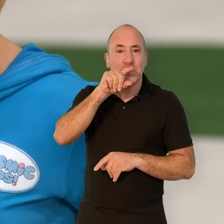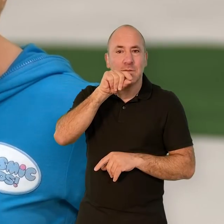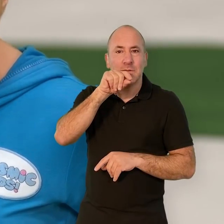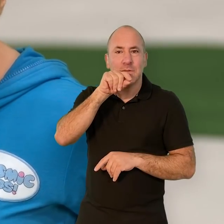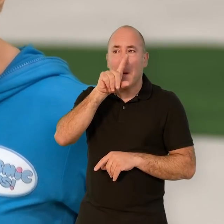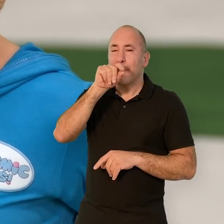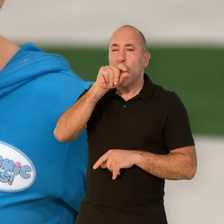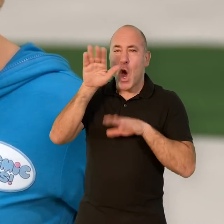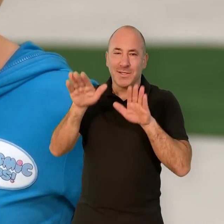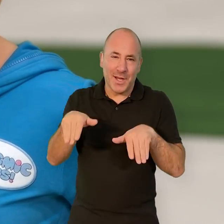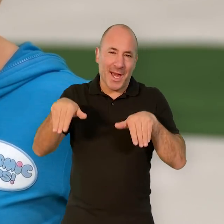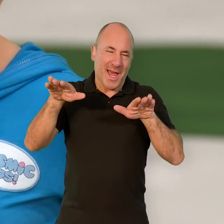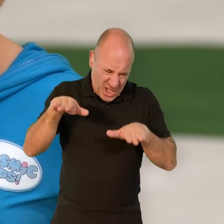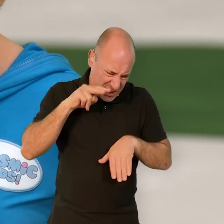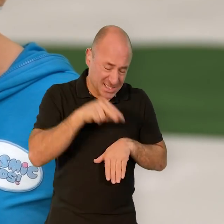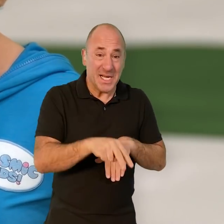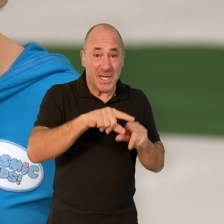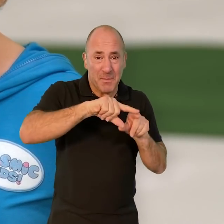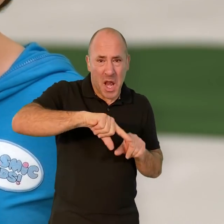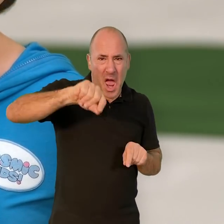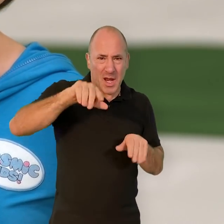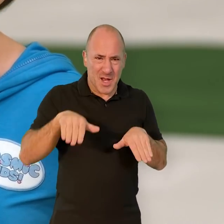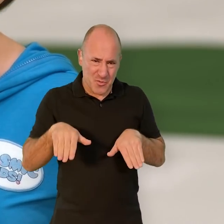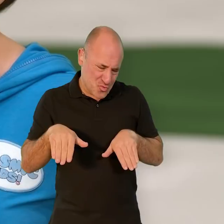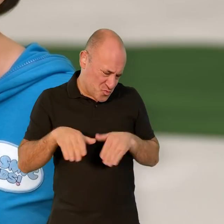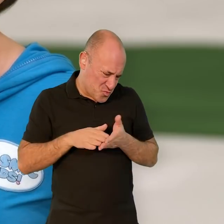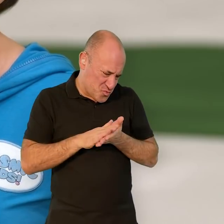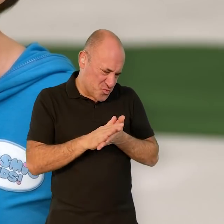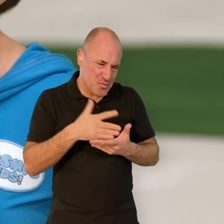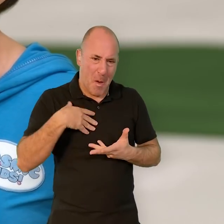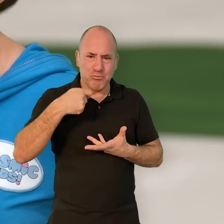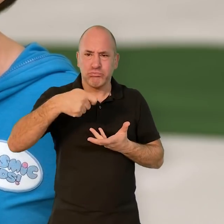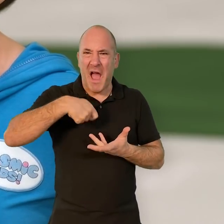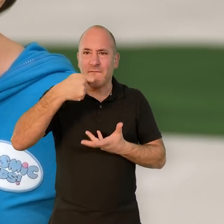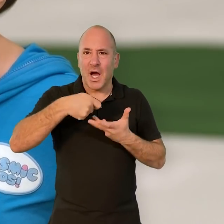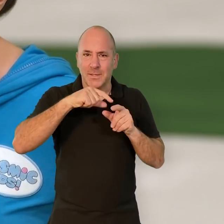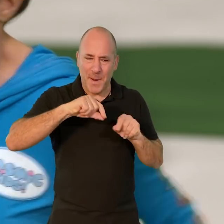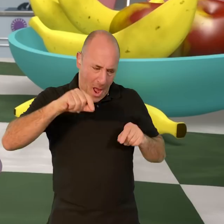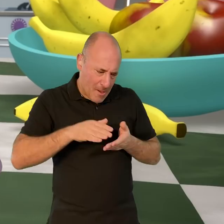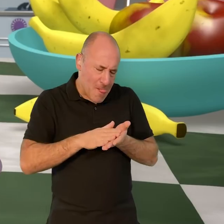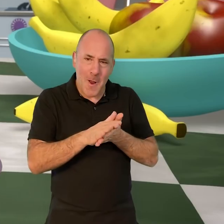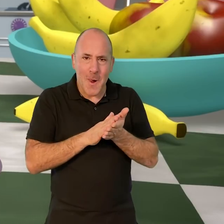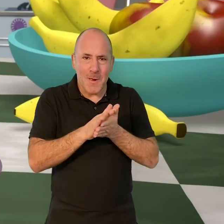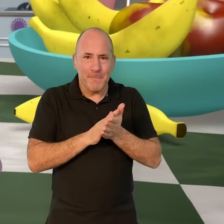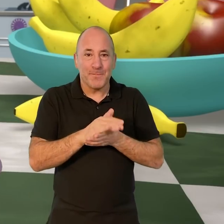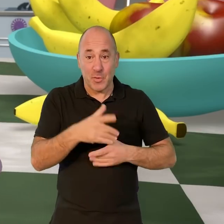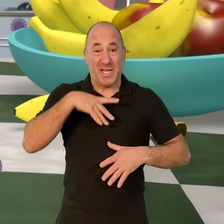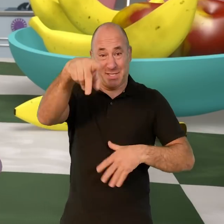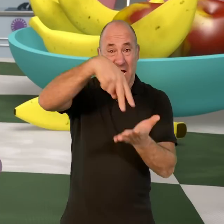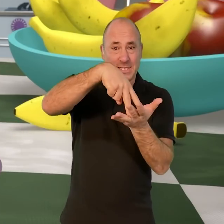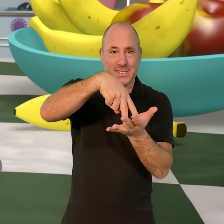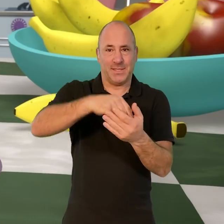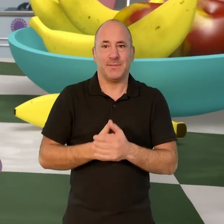there's a bird and it's spotted Betsy the banana and quite fancies having a banana for its breakfast. Coming up to